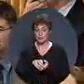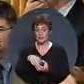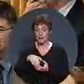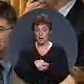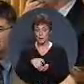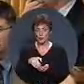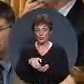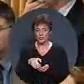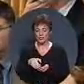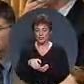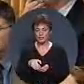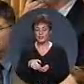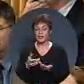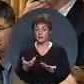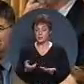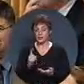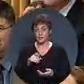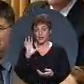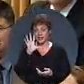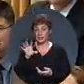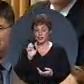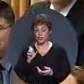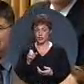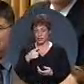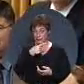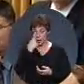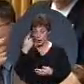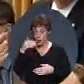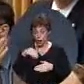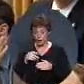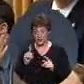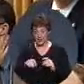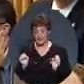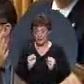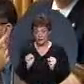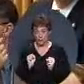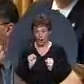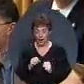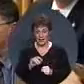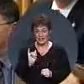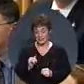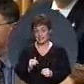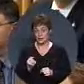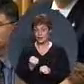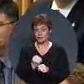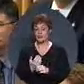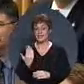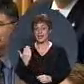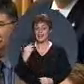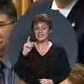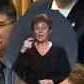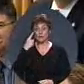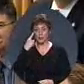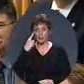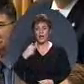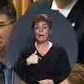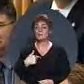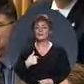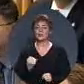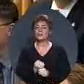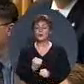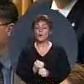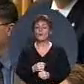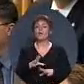dark, Mr. Speaker. And that's not how this government operates. What we decided to do, Mr. Speaker, was to accept our responsibility. What we decided is